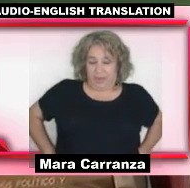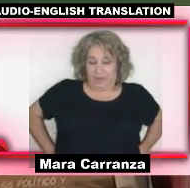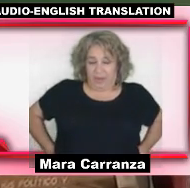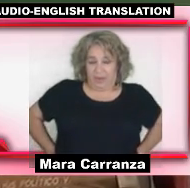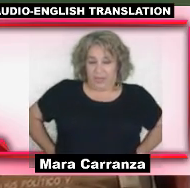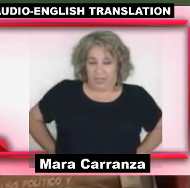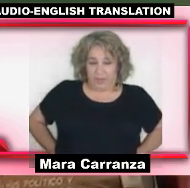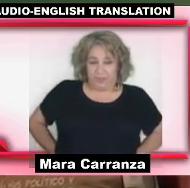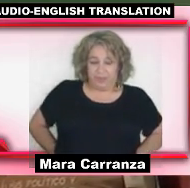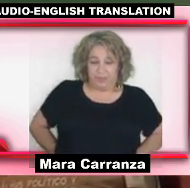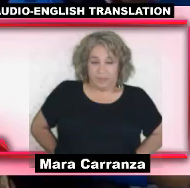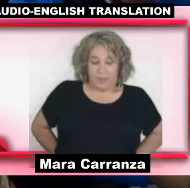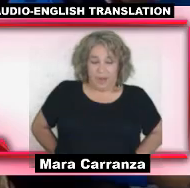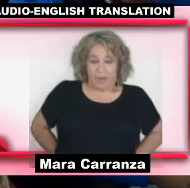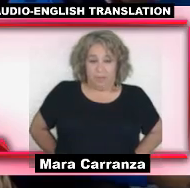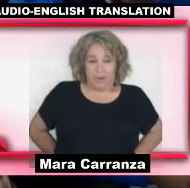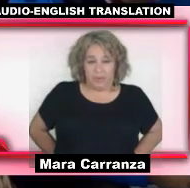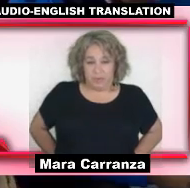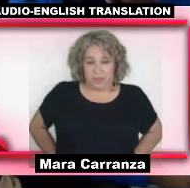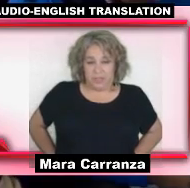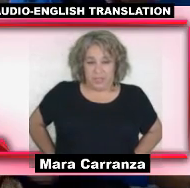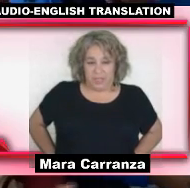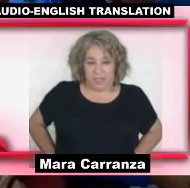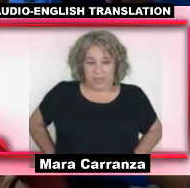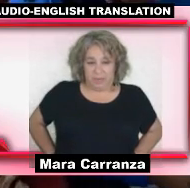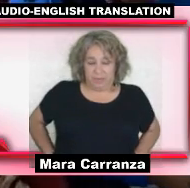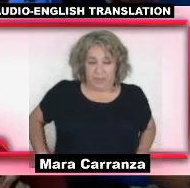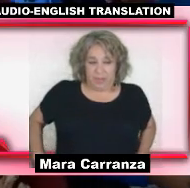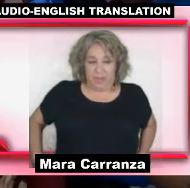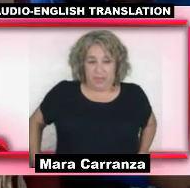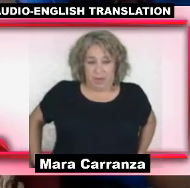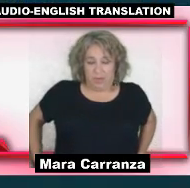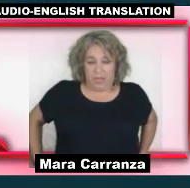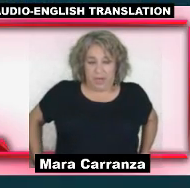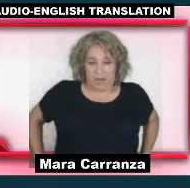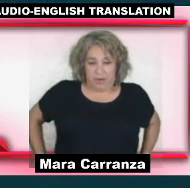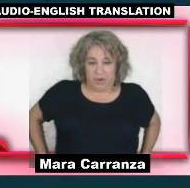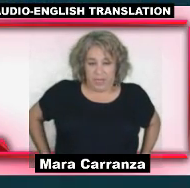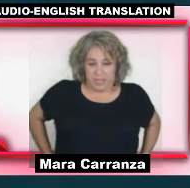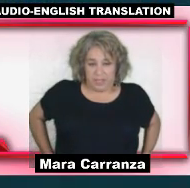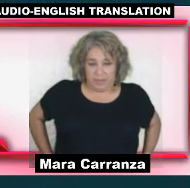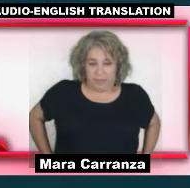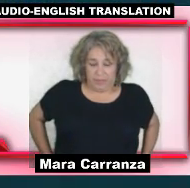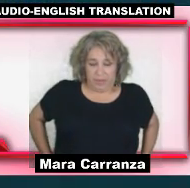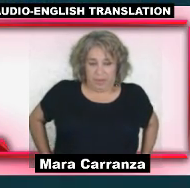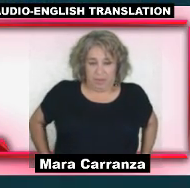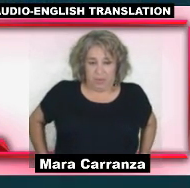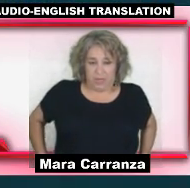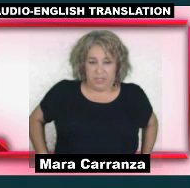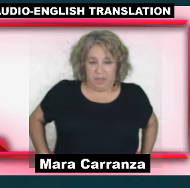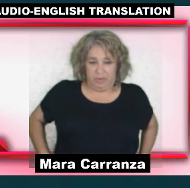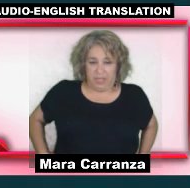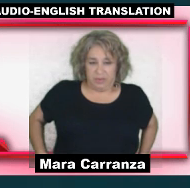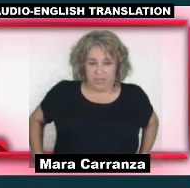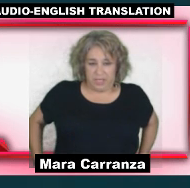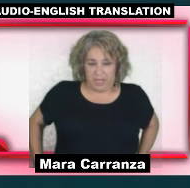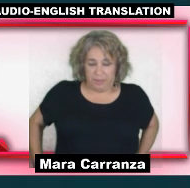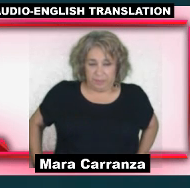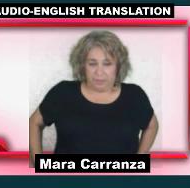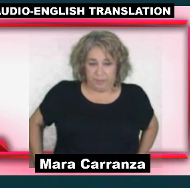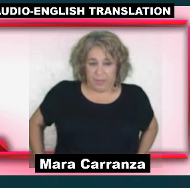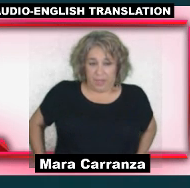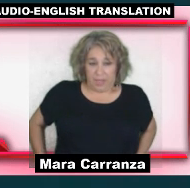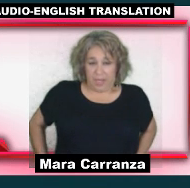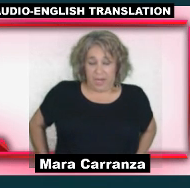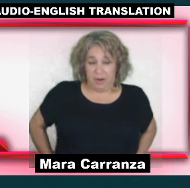yeah, sí, mi respuesta es esa. My response que is no this, aumentar that they will not increase el precio de la luz. The price of electricity. No solo